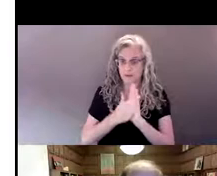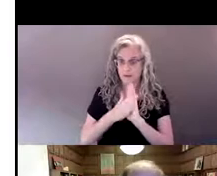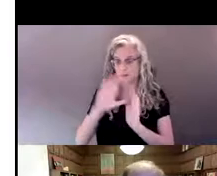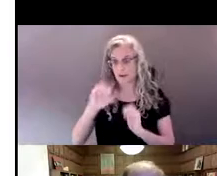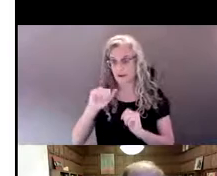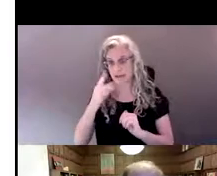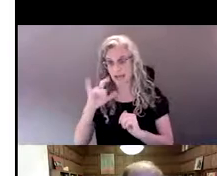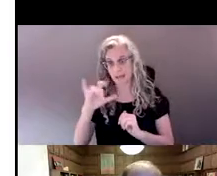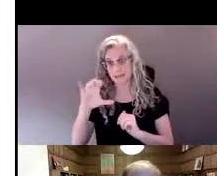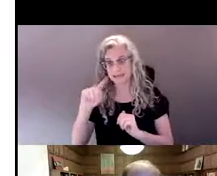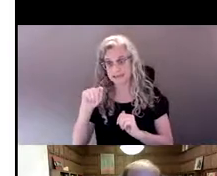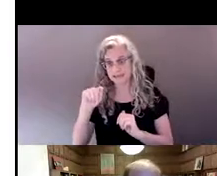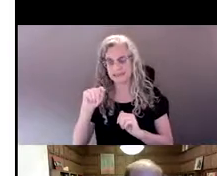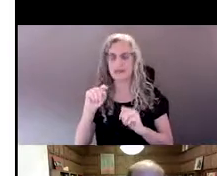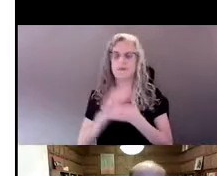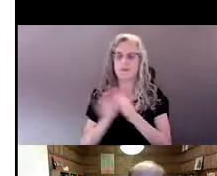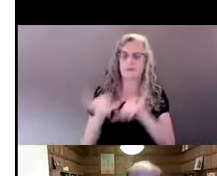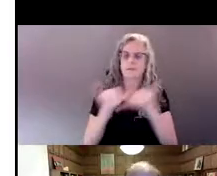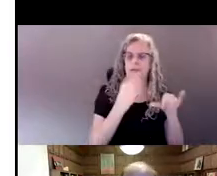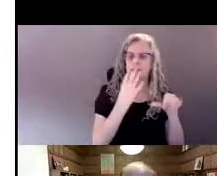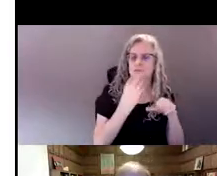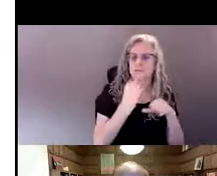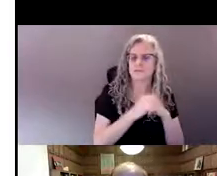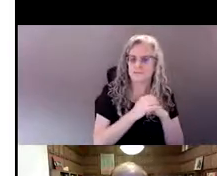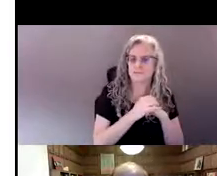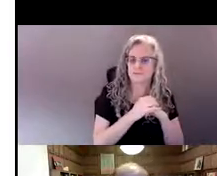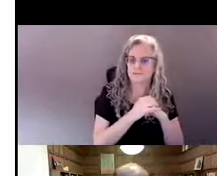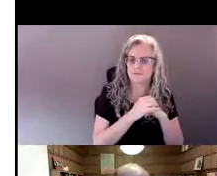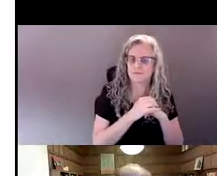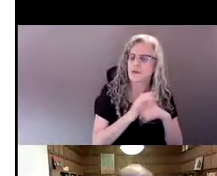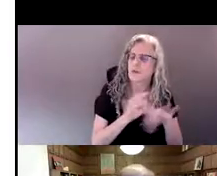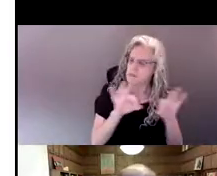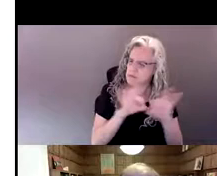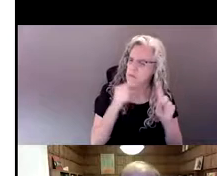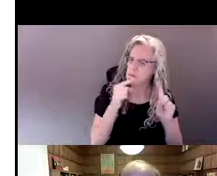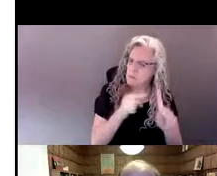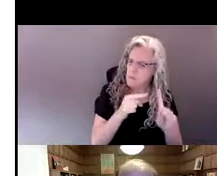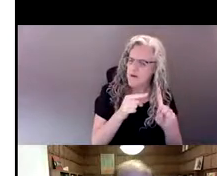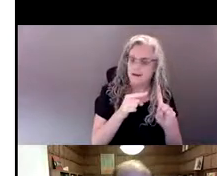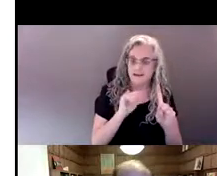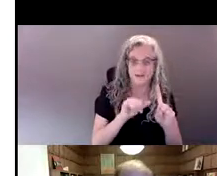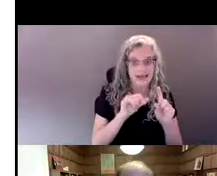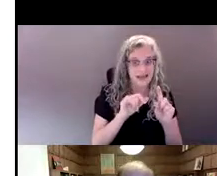become Jews. So this is a really important argument, one that had a long future